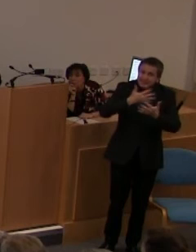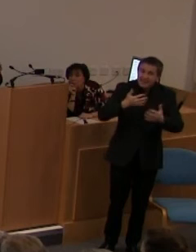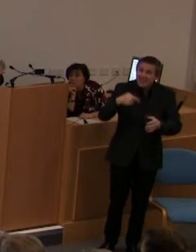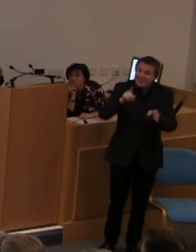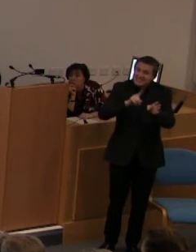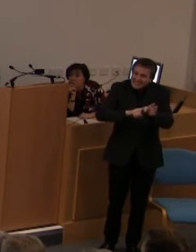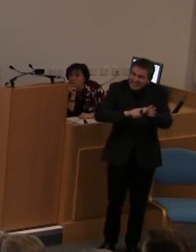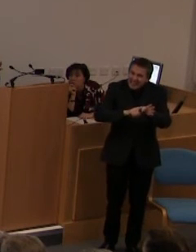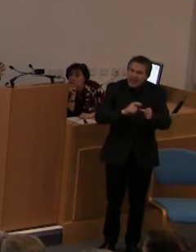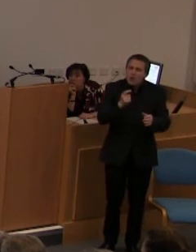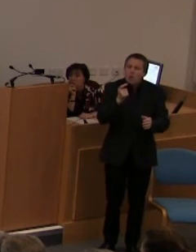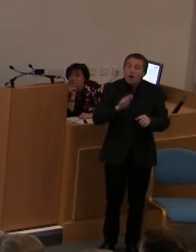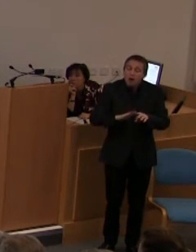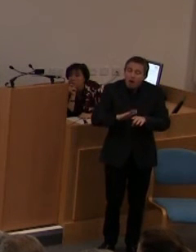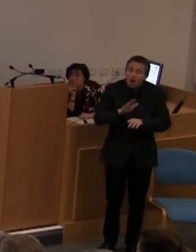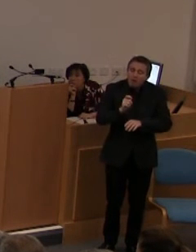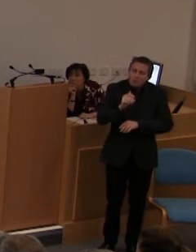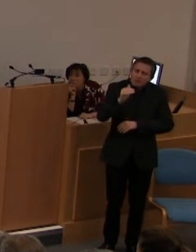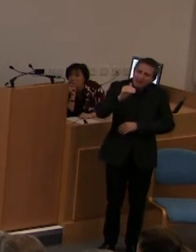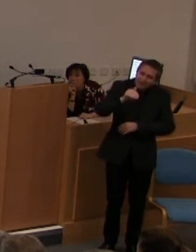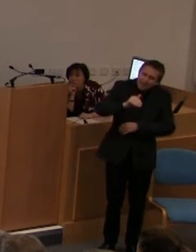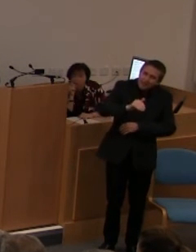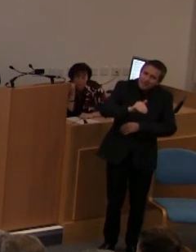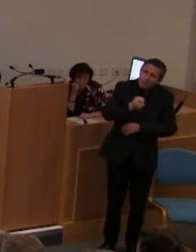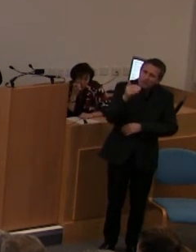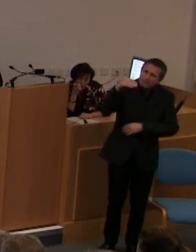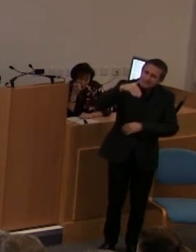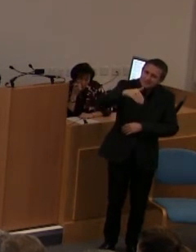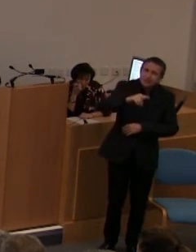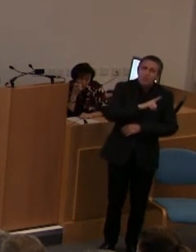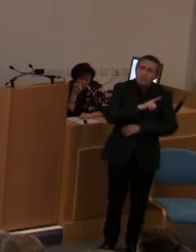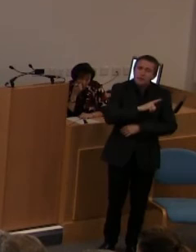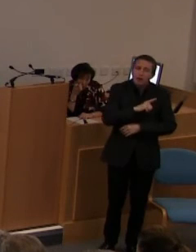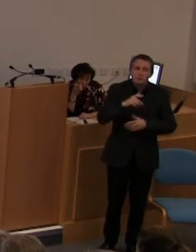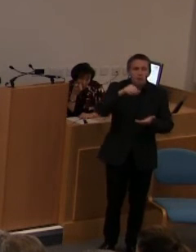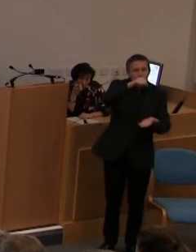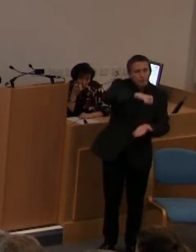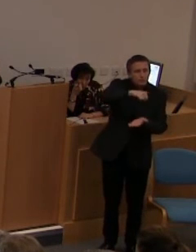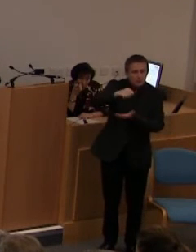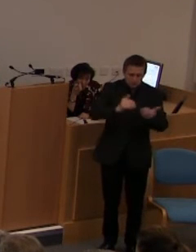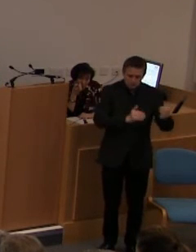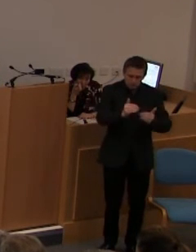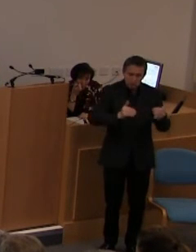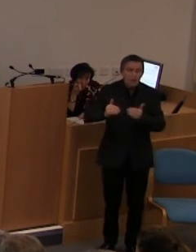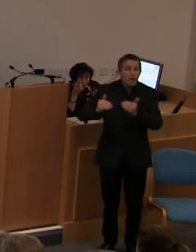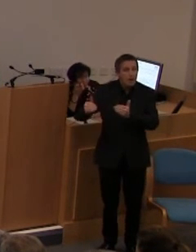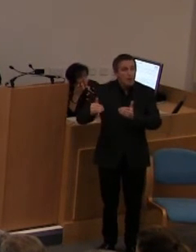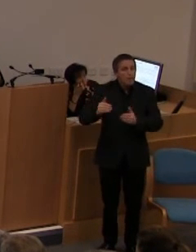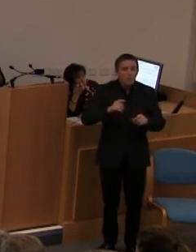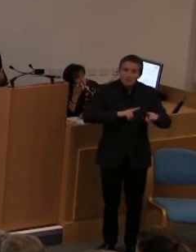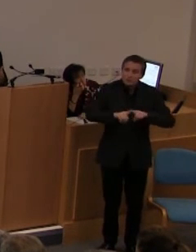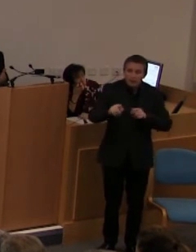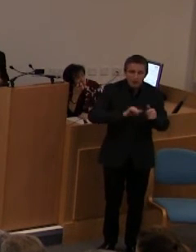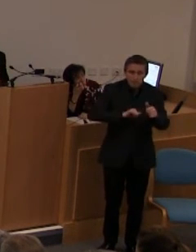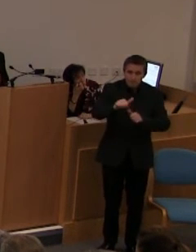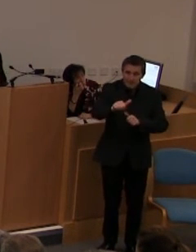they've slipped a wee bit as we adjust to changing actual budgets, but again, a lot of efforts being made